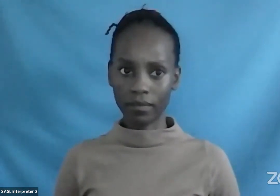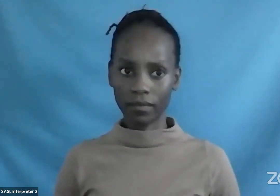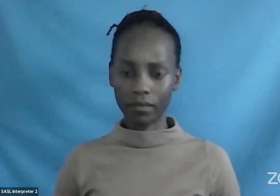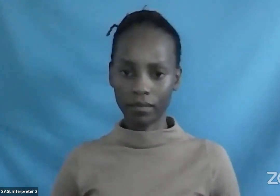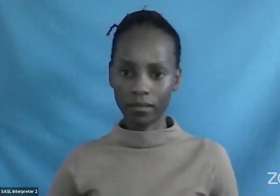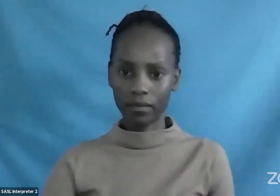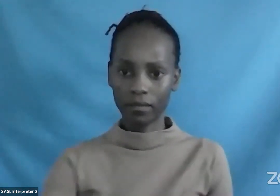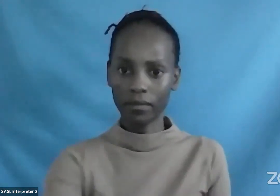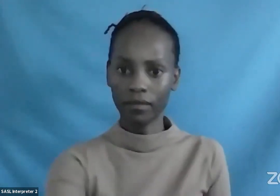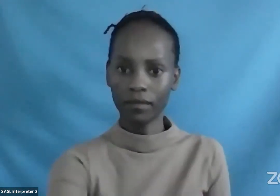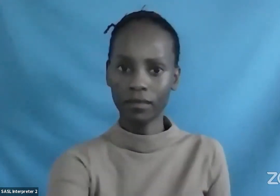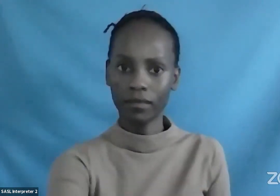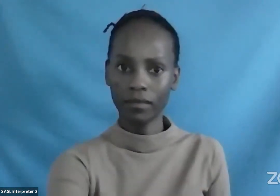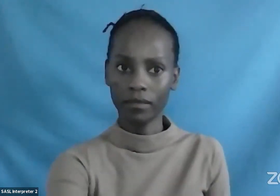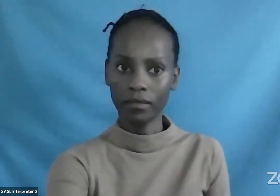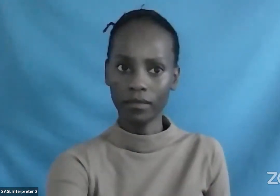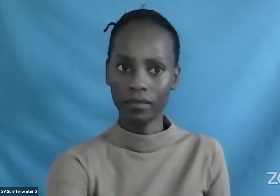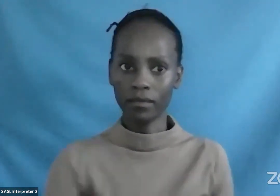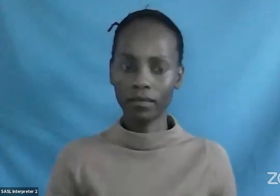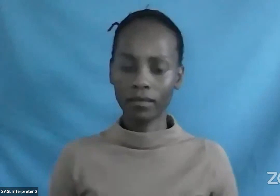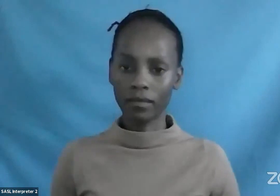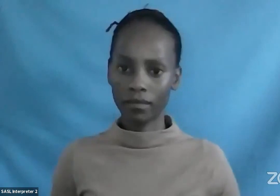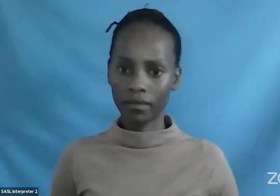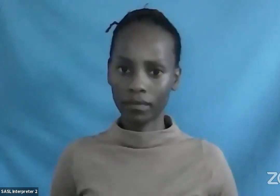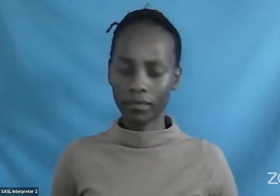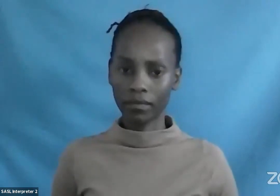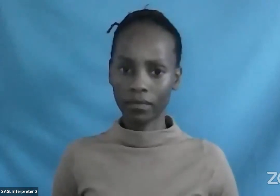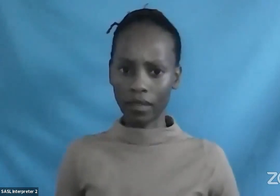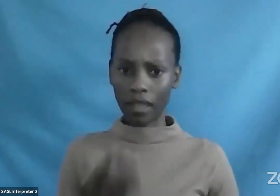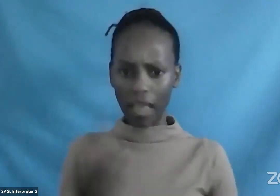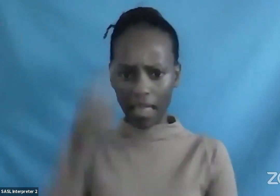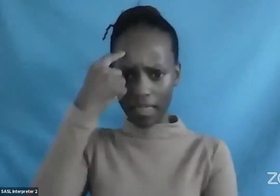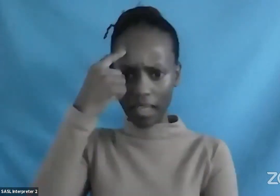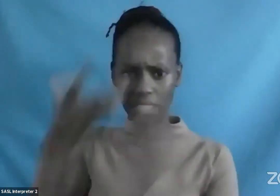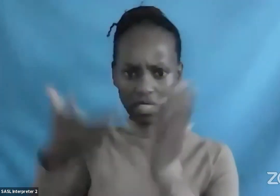we seem to have technical challenges.